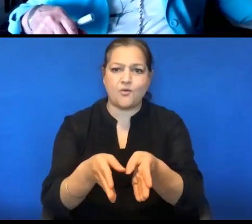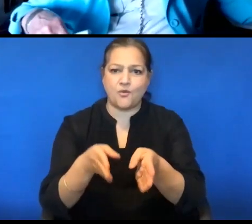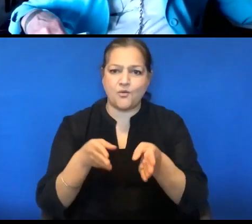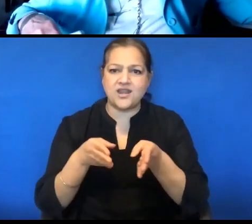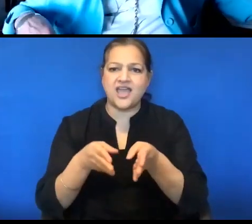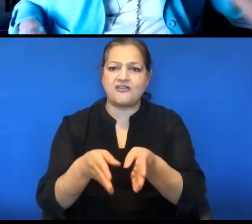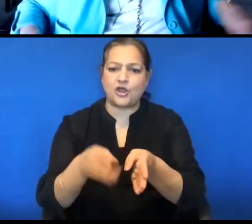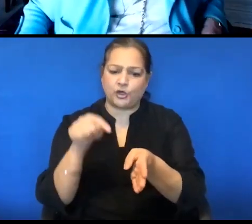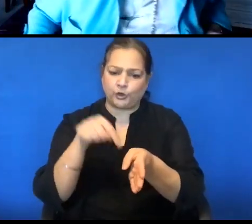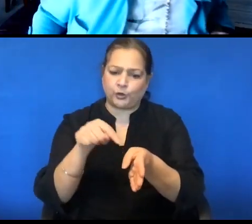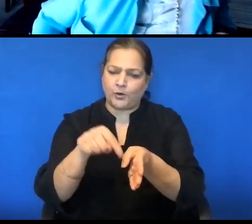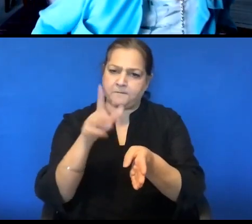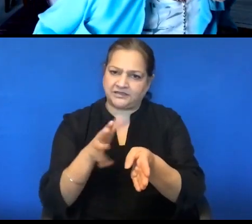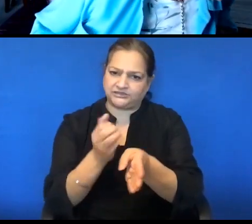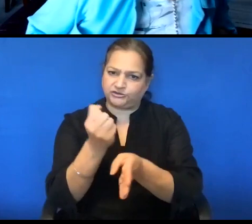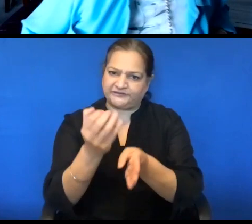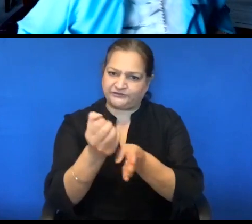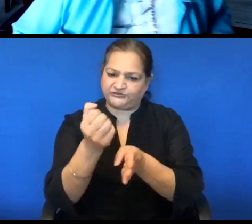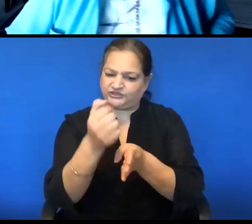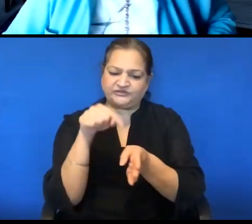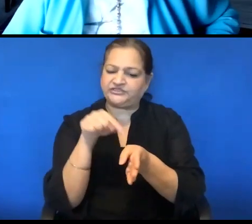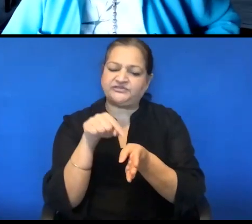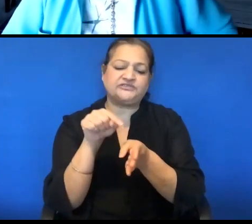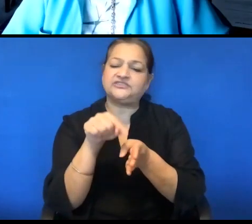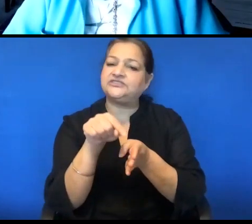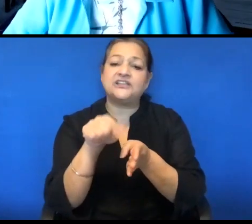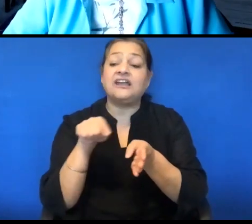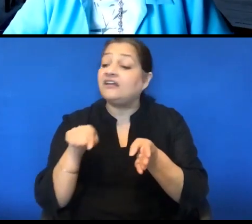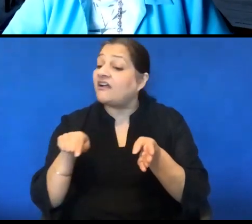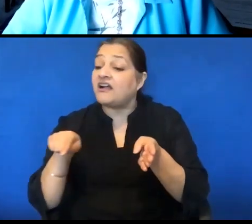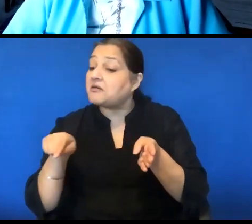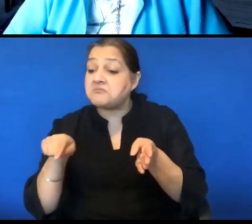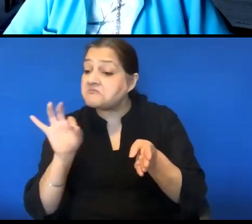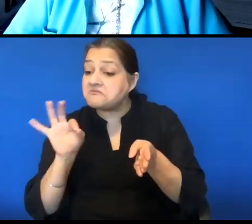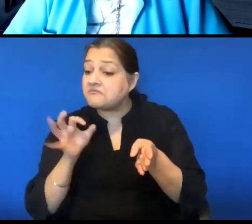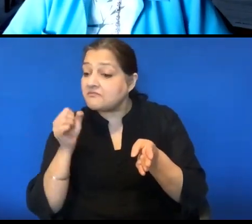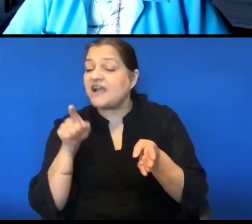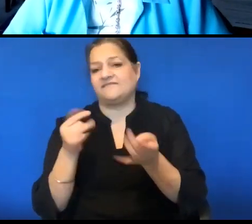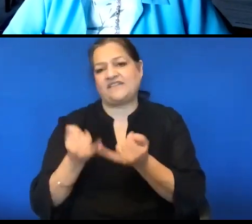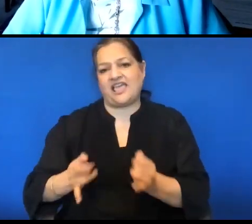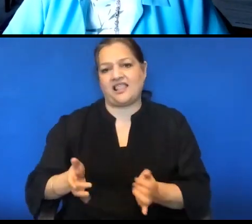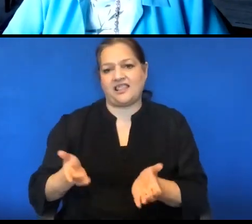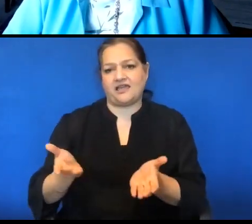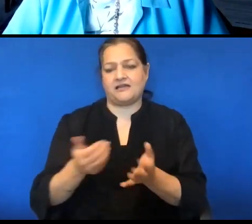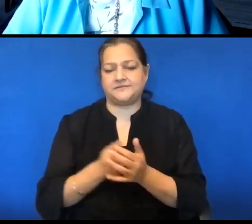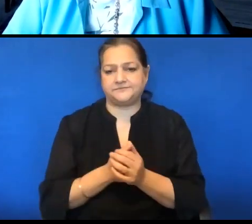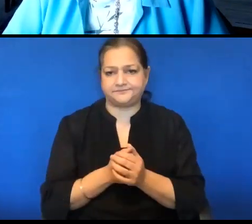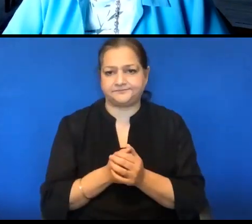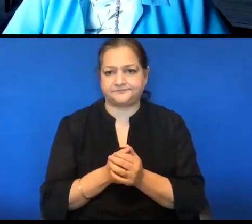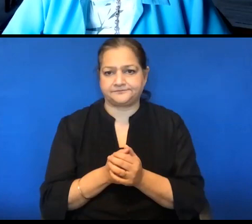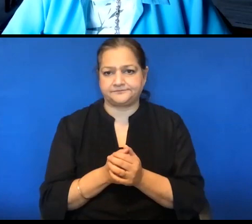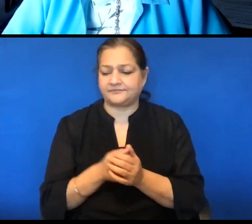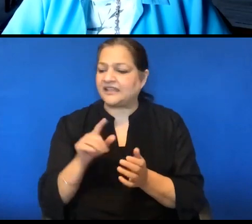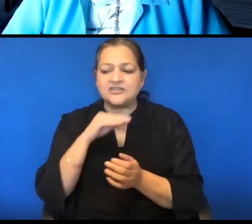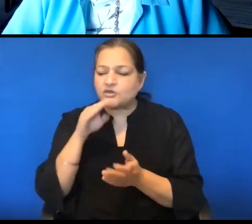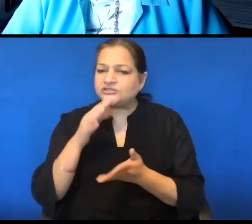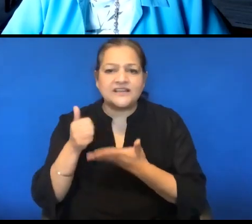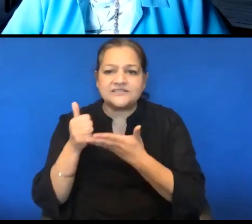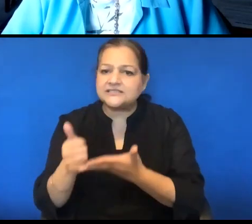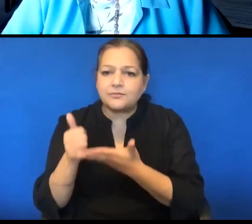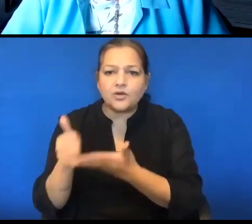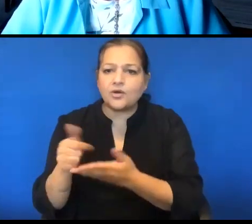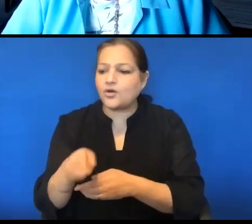unless you pass through these hoops, then you are seen as a failure. that you're not adequately supported, where teachers feel that they are